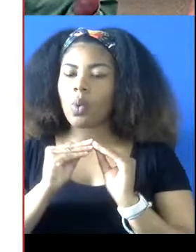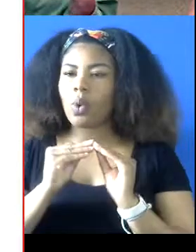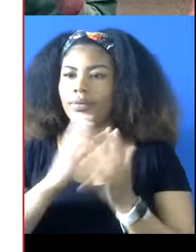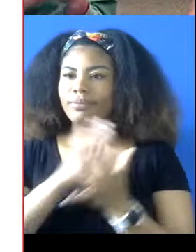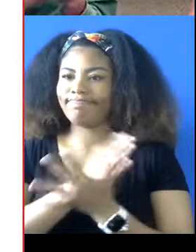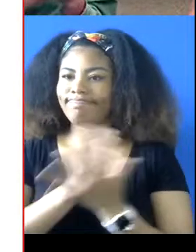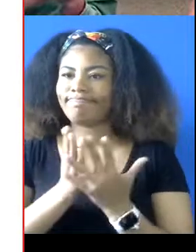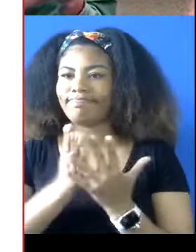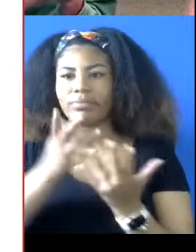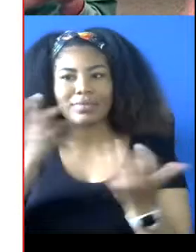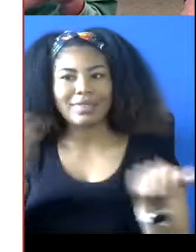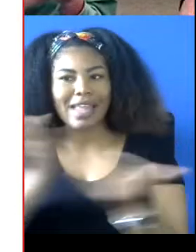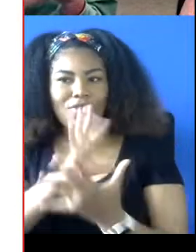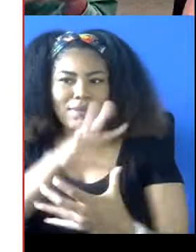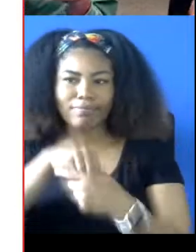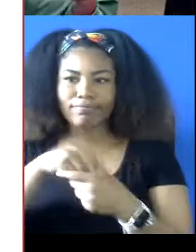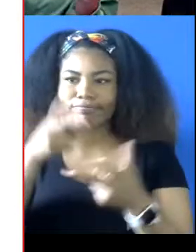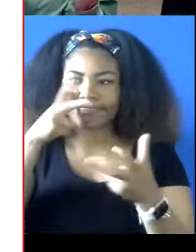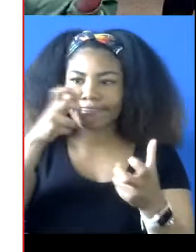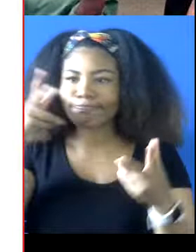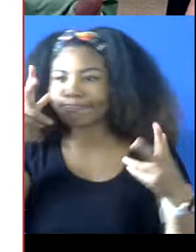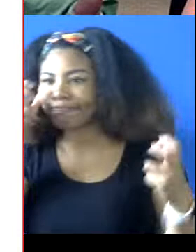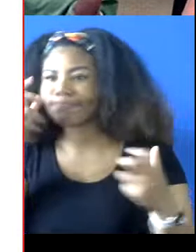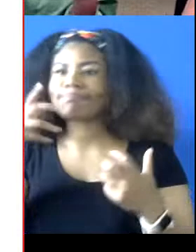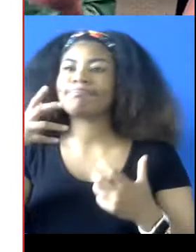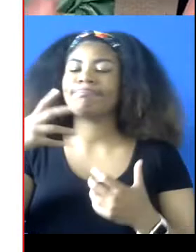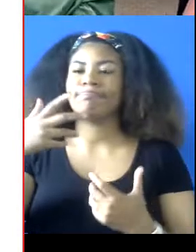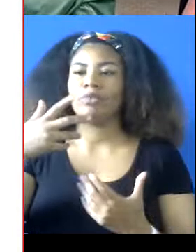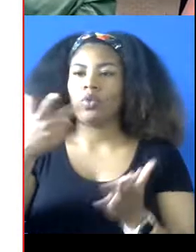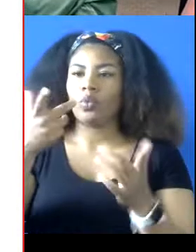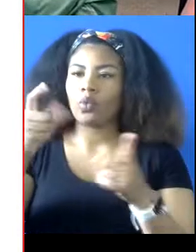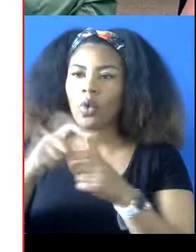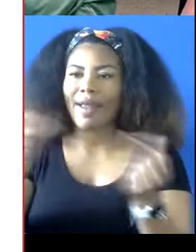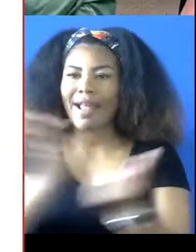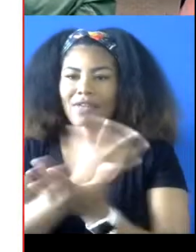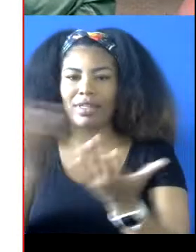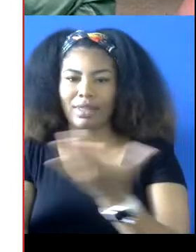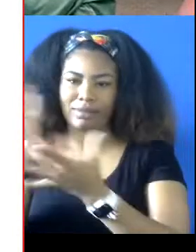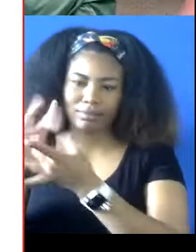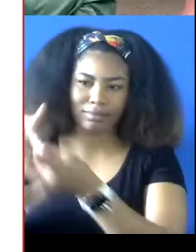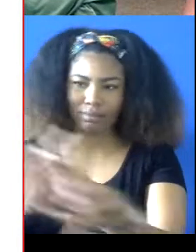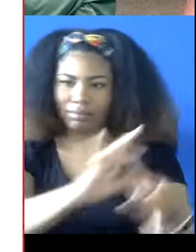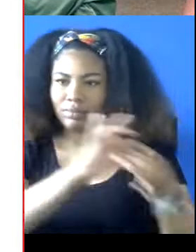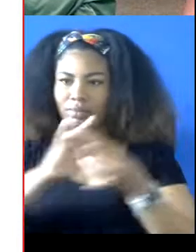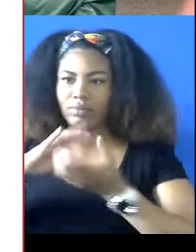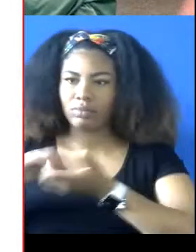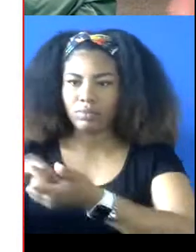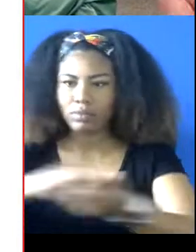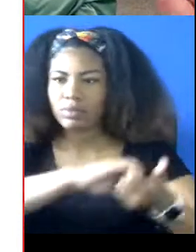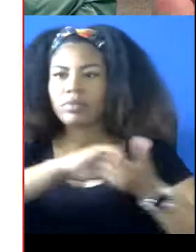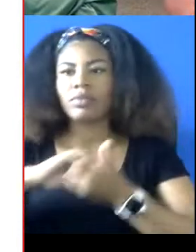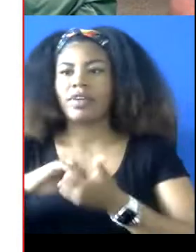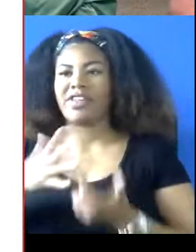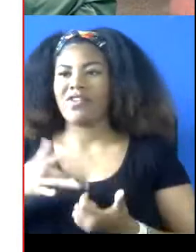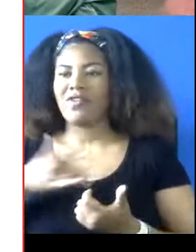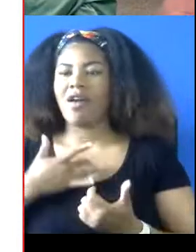multimodal processes, that it creates a synergy in the